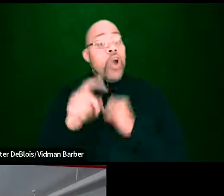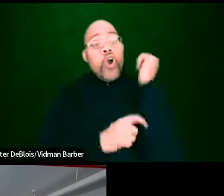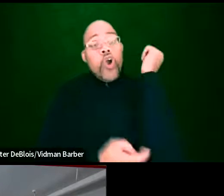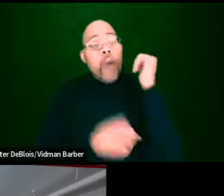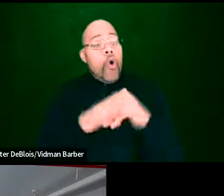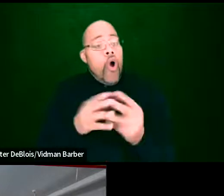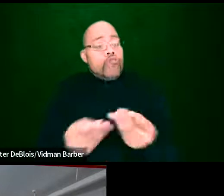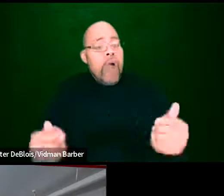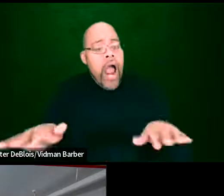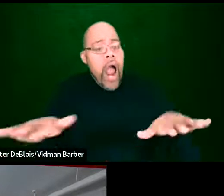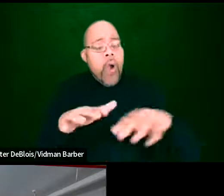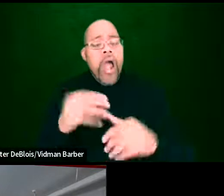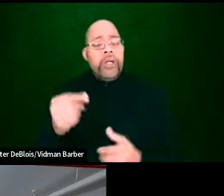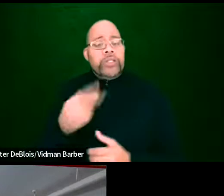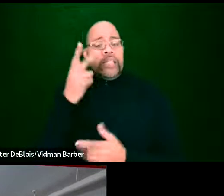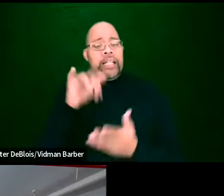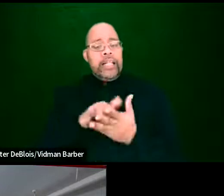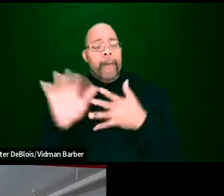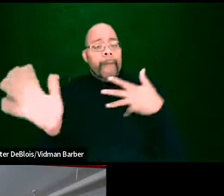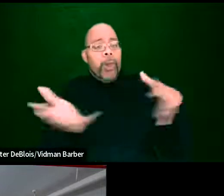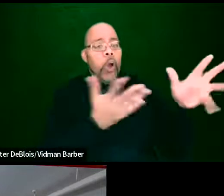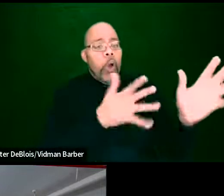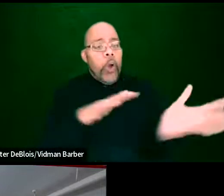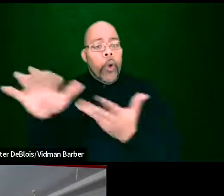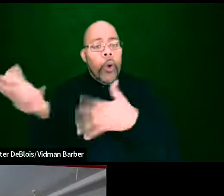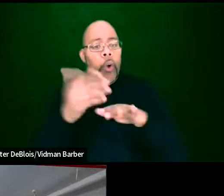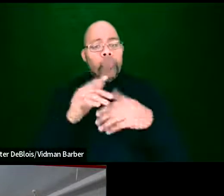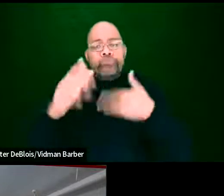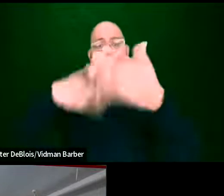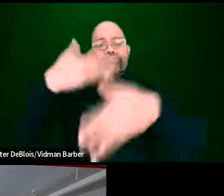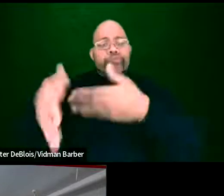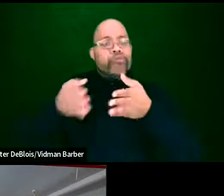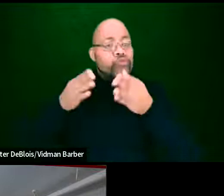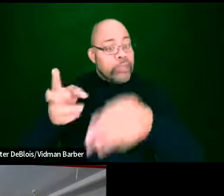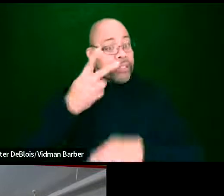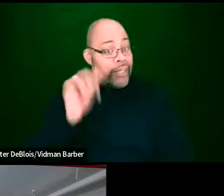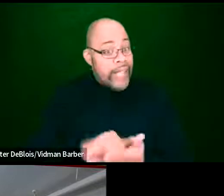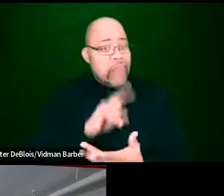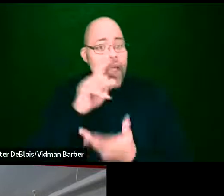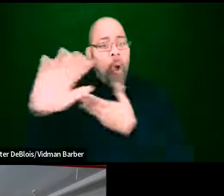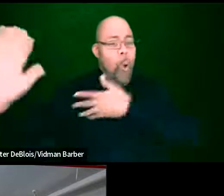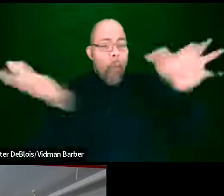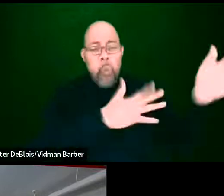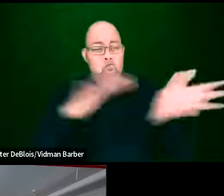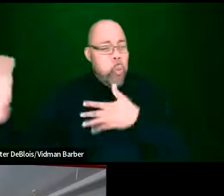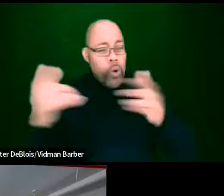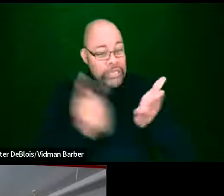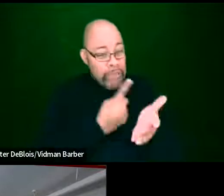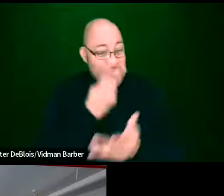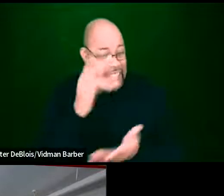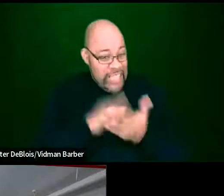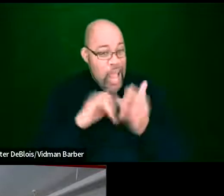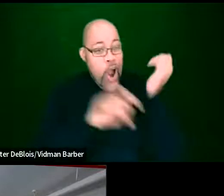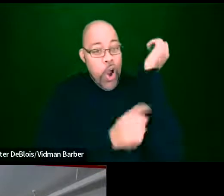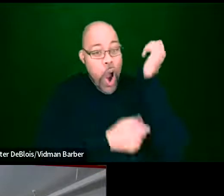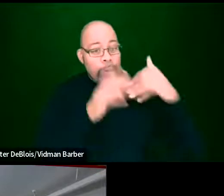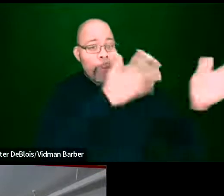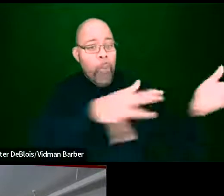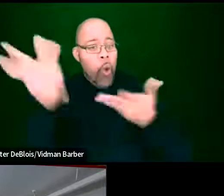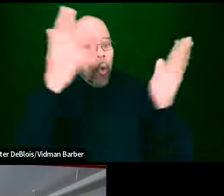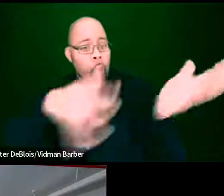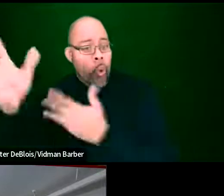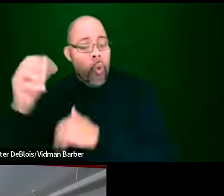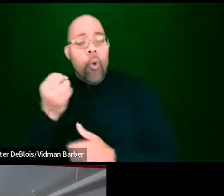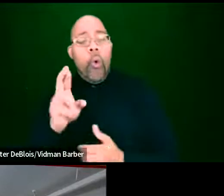the ground and have you seen it blow like down the street? Have you seen it if it's really windy? Sometimes you've seen trash blowing, right?